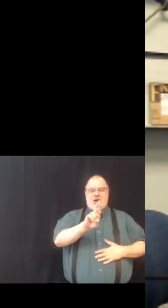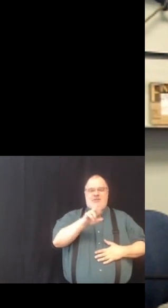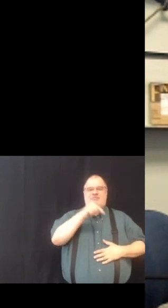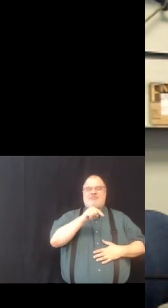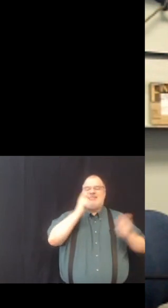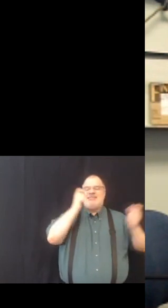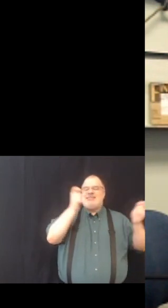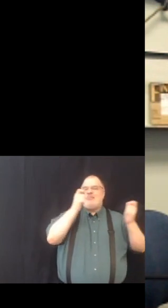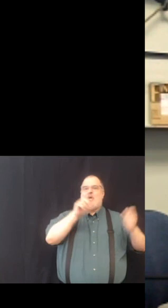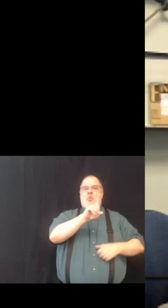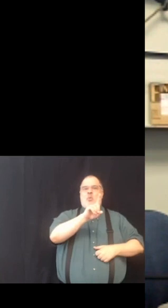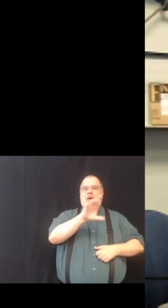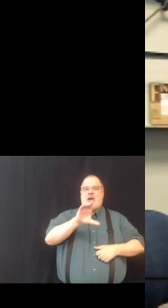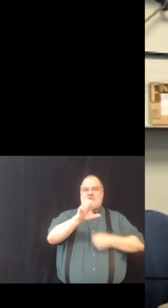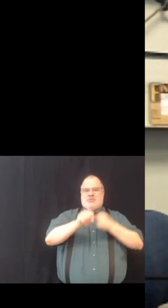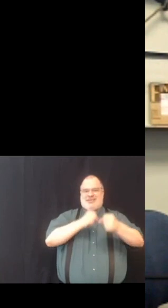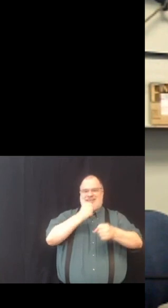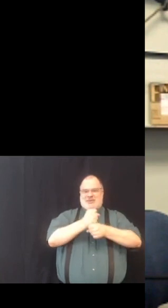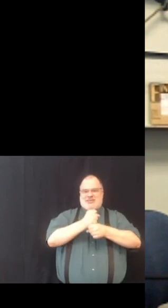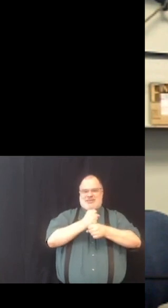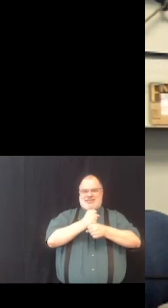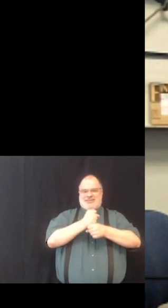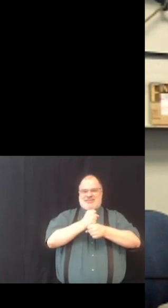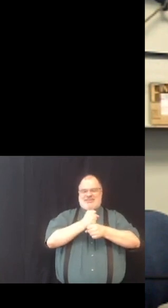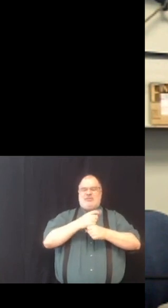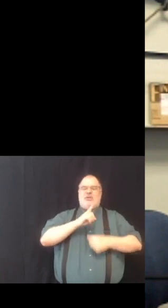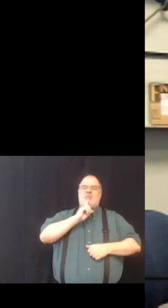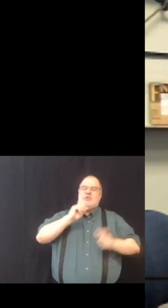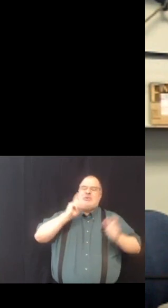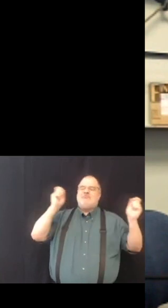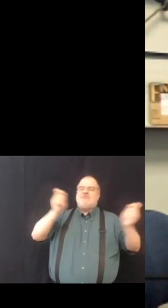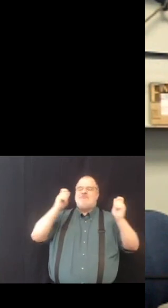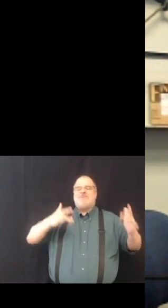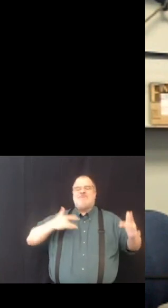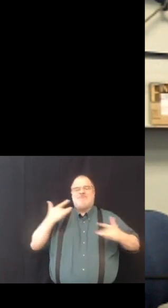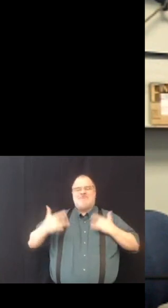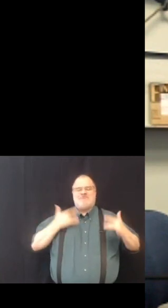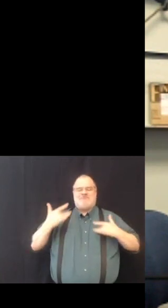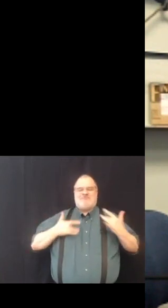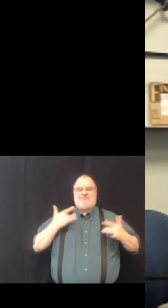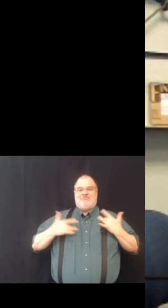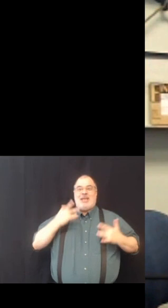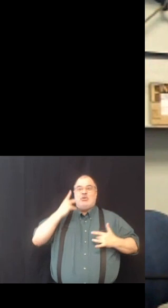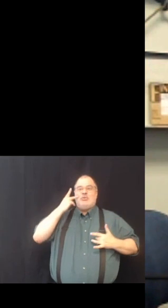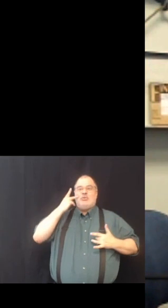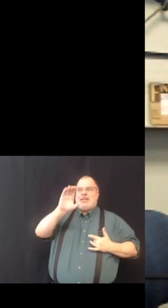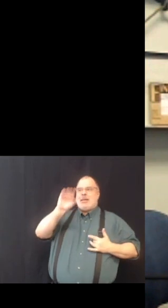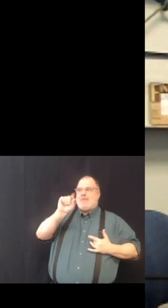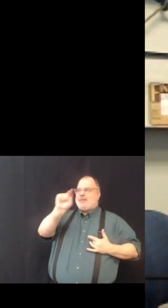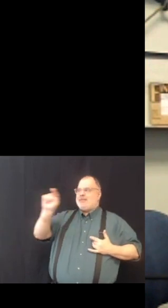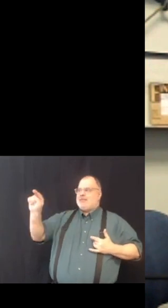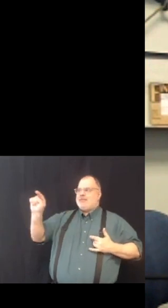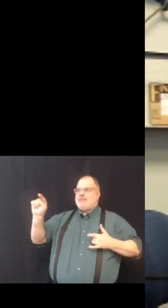is celebrating 100 years. So we are delighted to celebrate for all of these events and to see companies incorporating people with